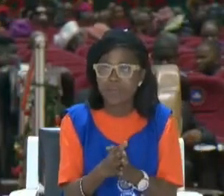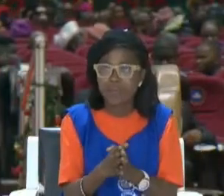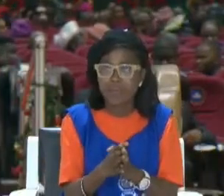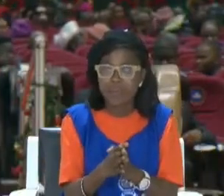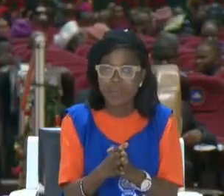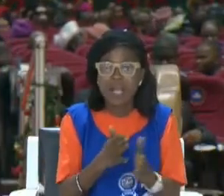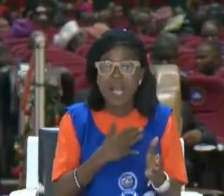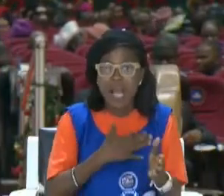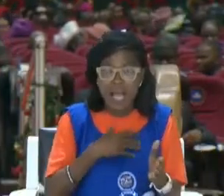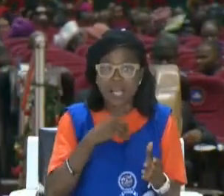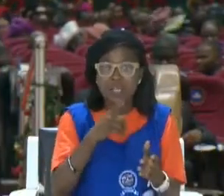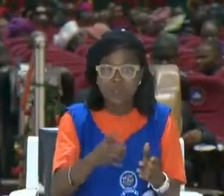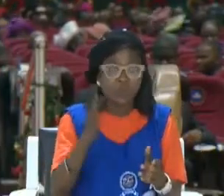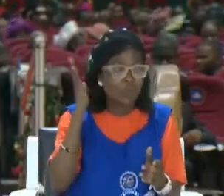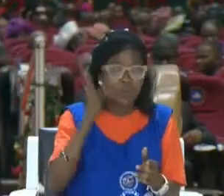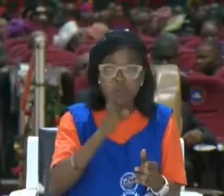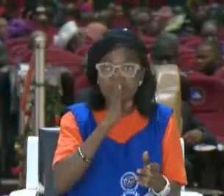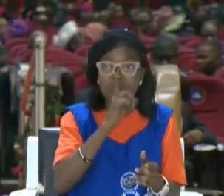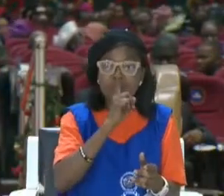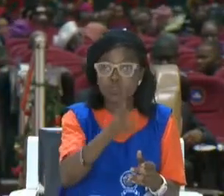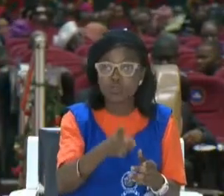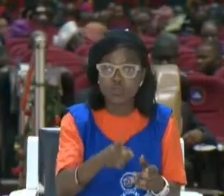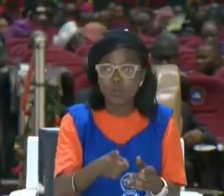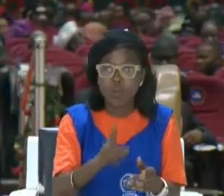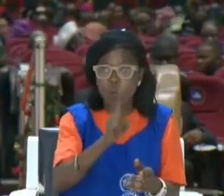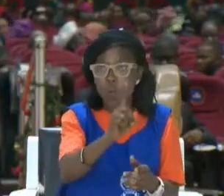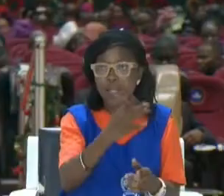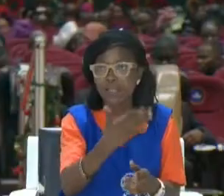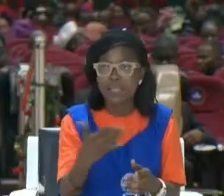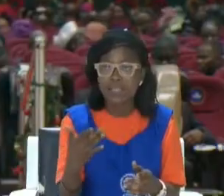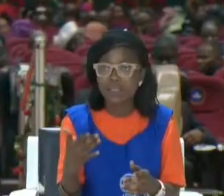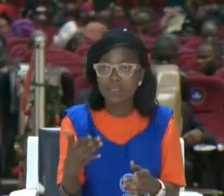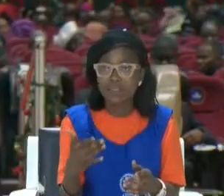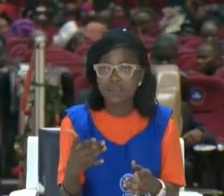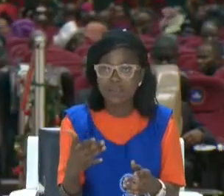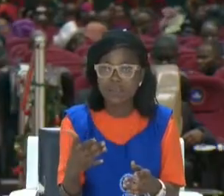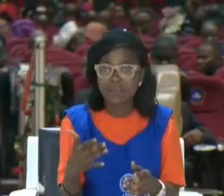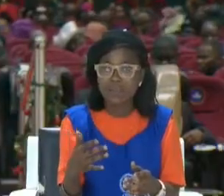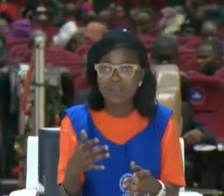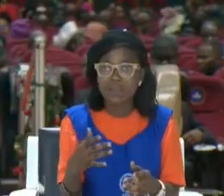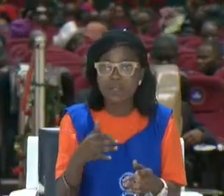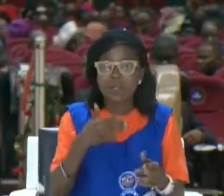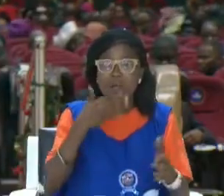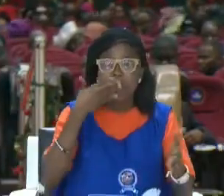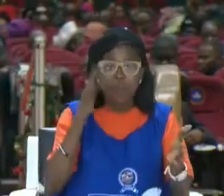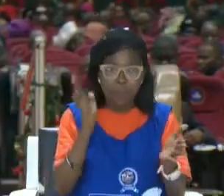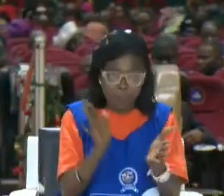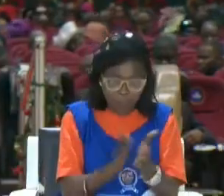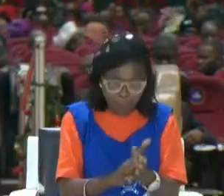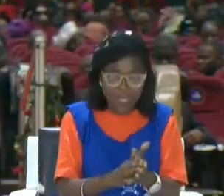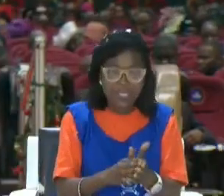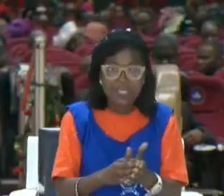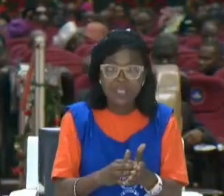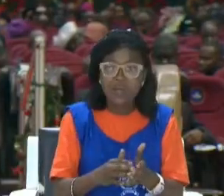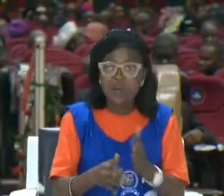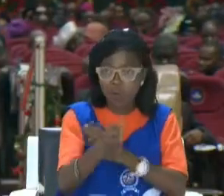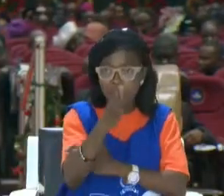And you can be sure of one thing. You praise God like that,